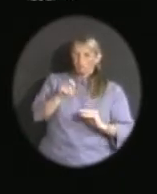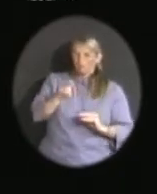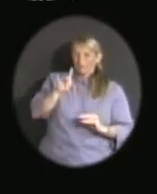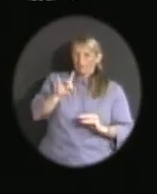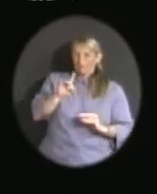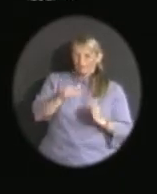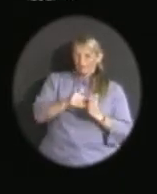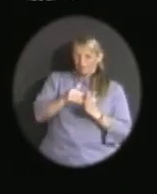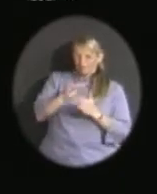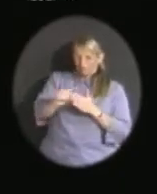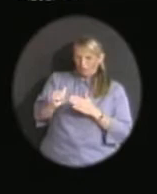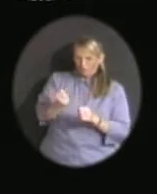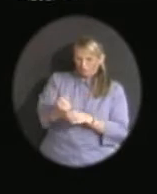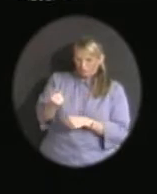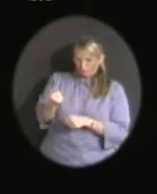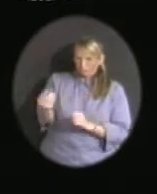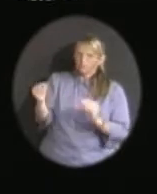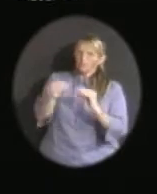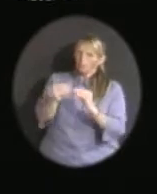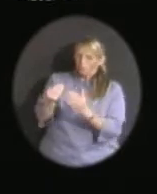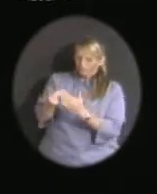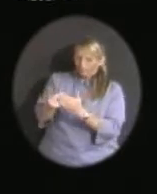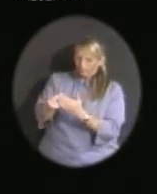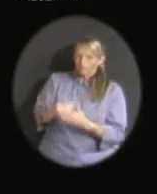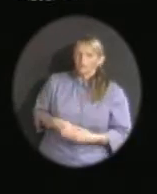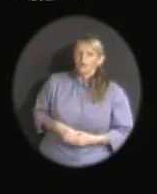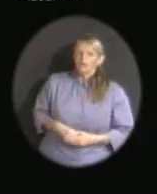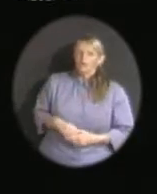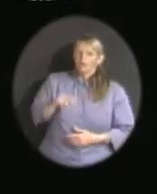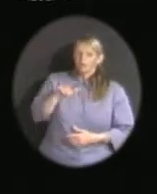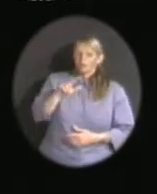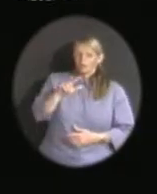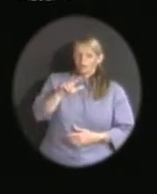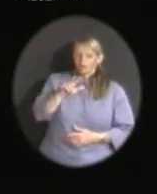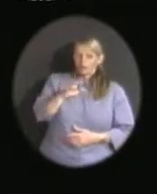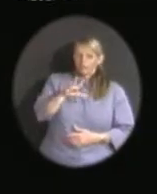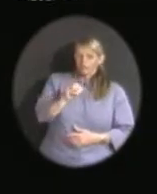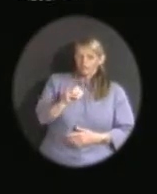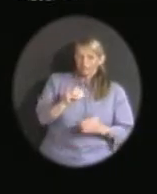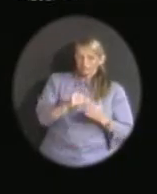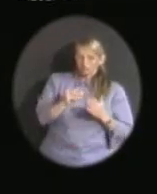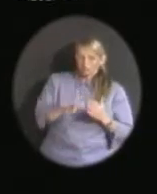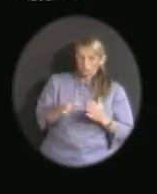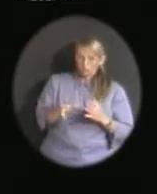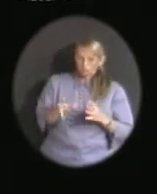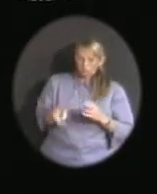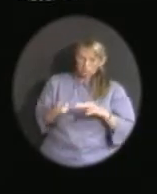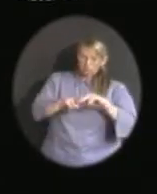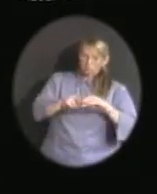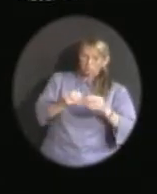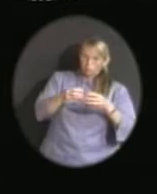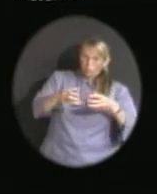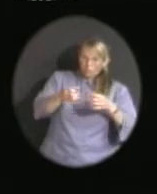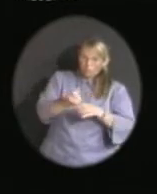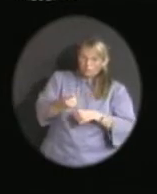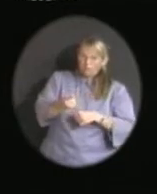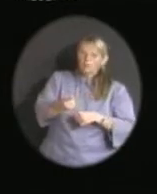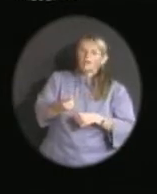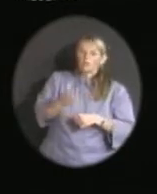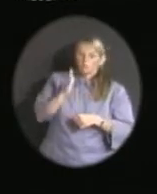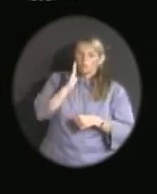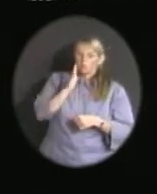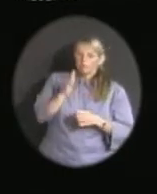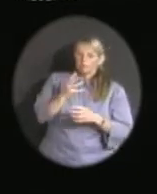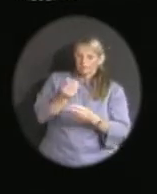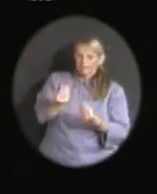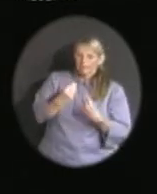funds. The 350 growth that we expect will get us another $1.3 million. So far we're doing pretty